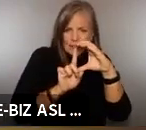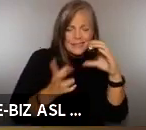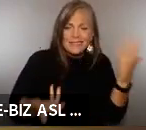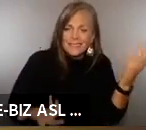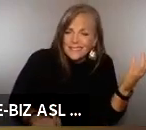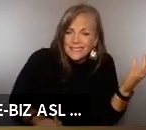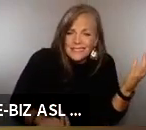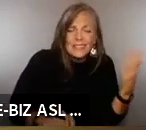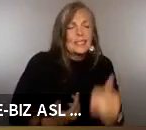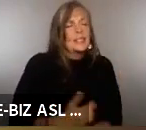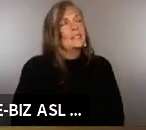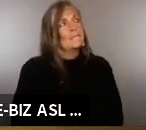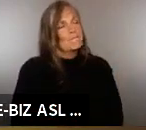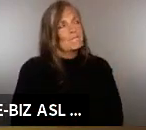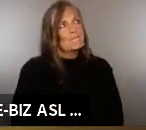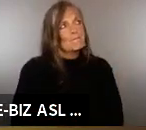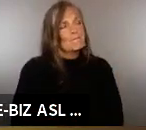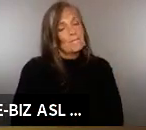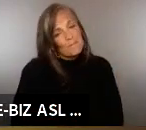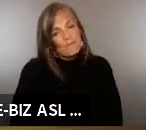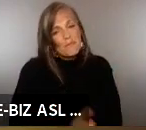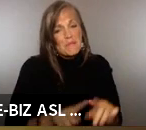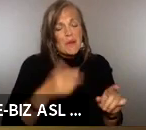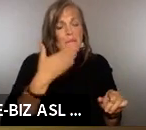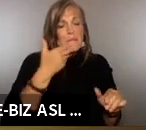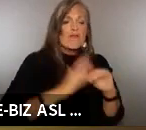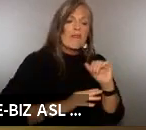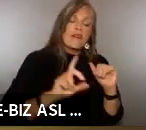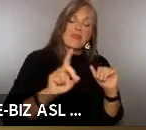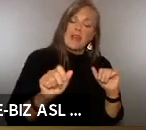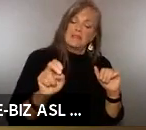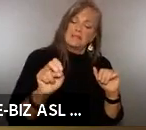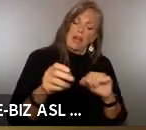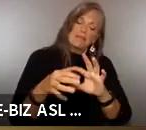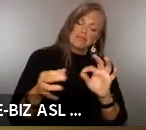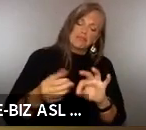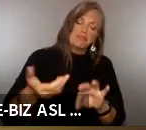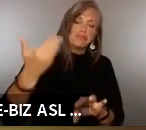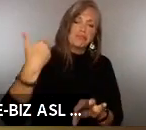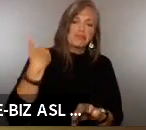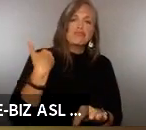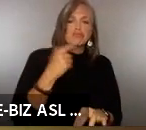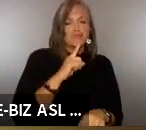But it's better than, as Dan said earlier, it's